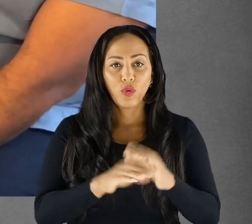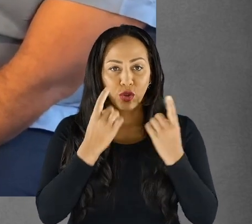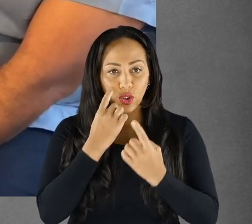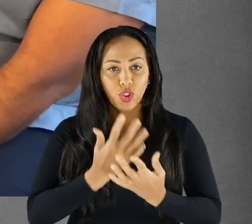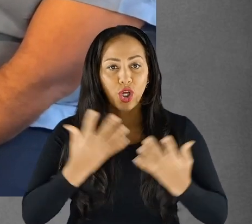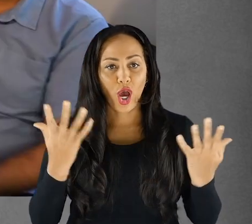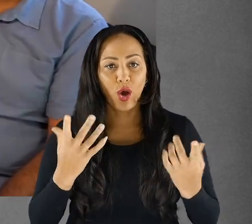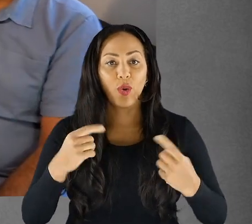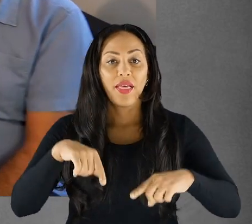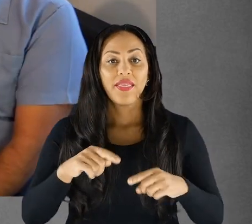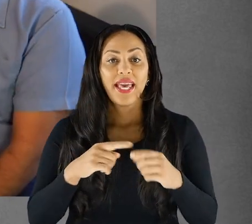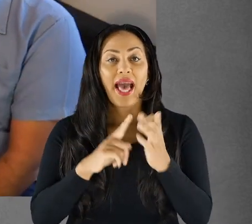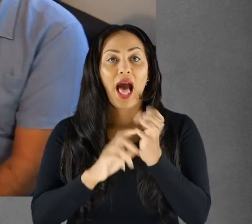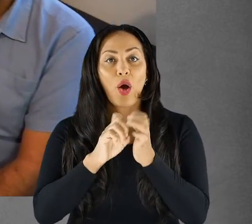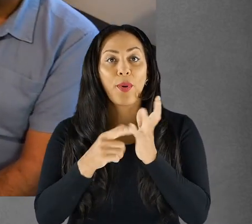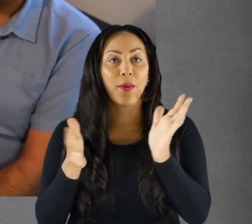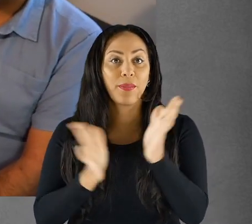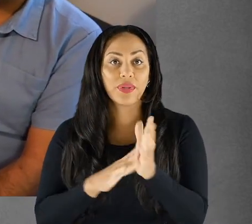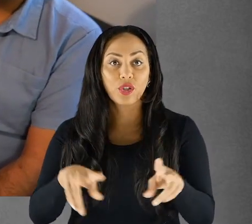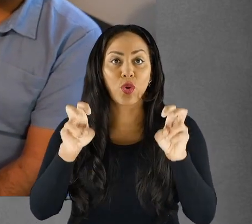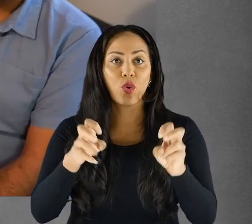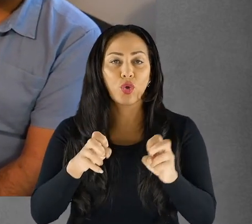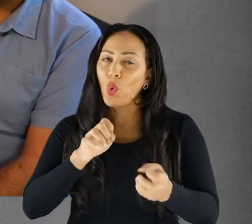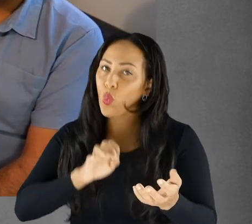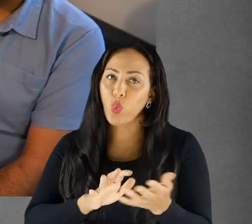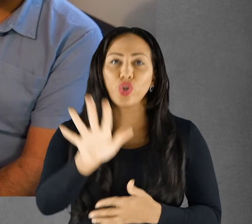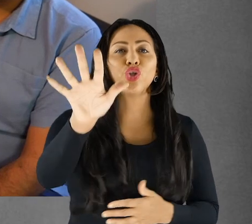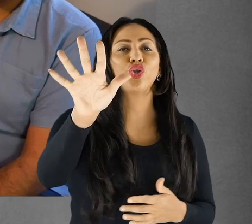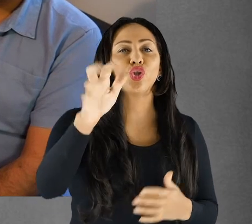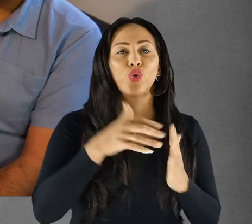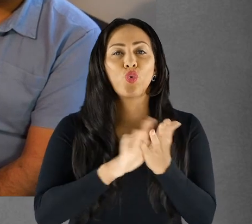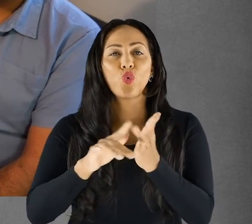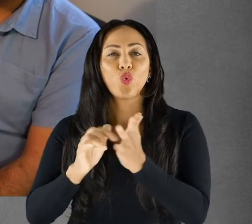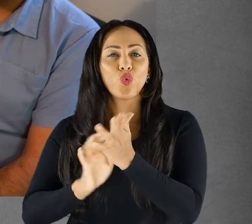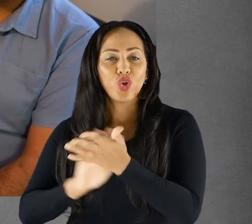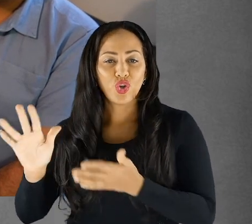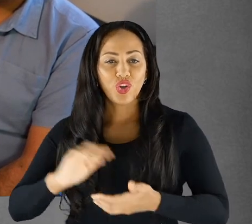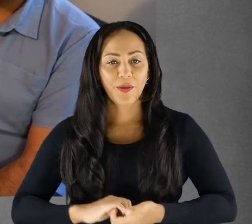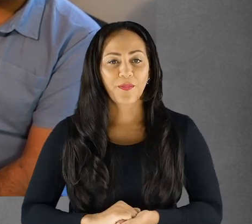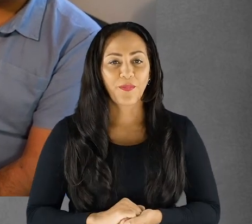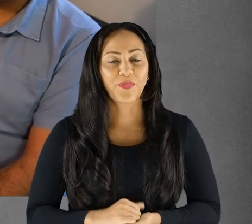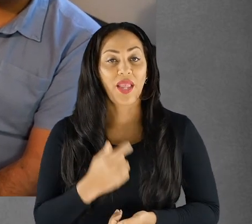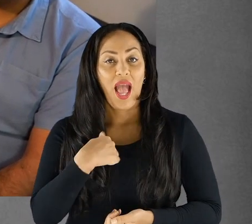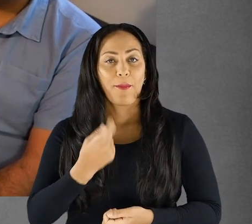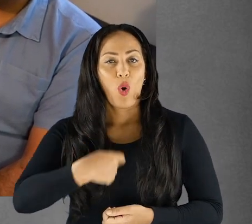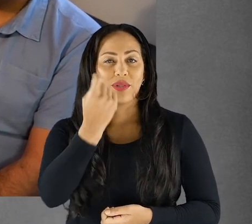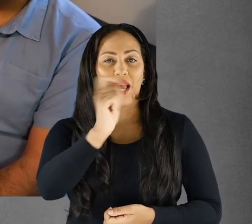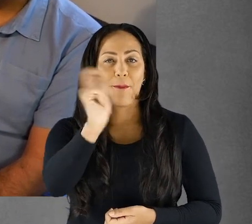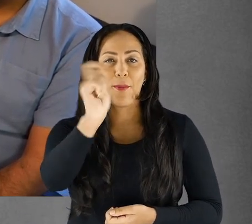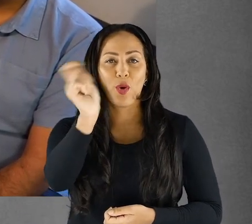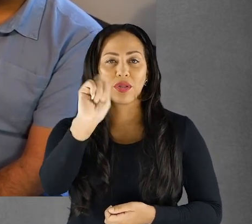Our Wish. Little kiddie tunes. So yeah, and I'm holding up a postcard that's got